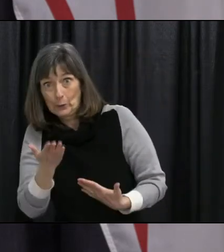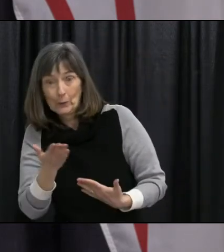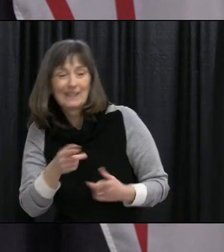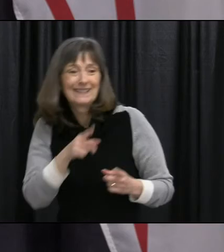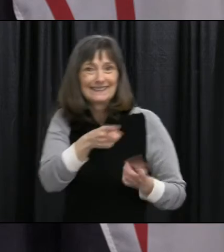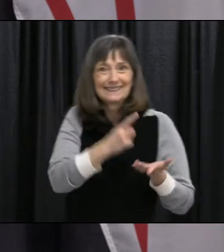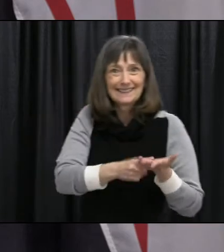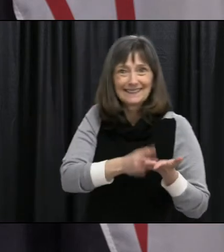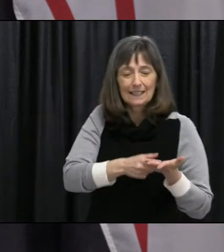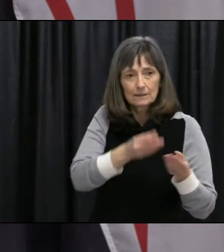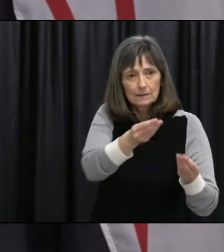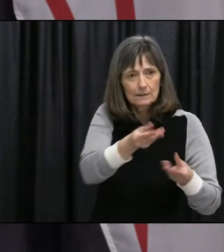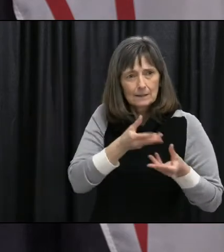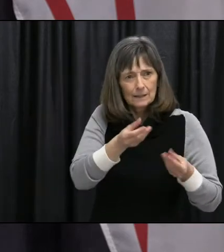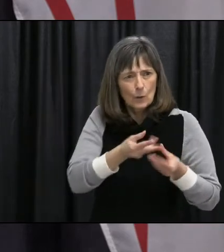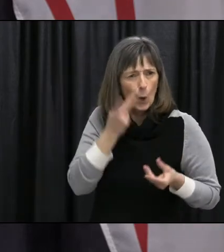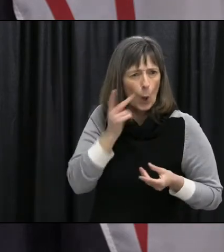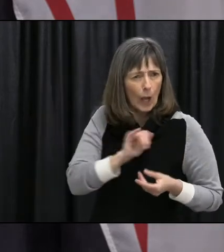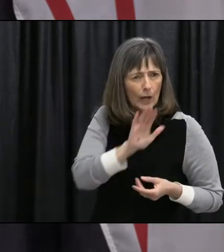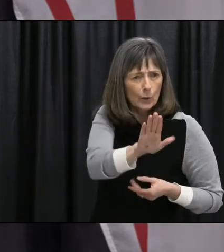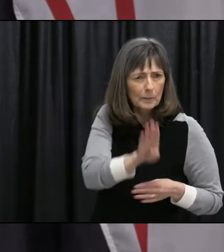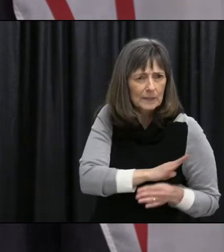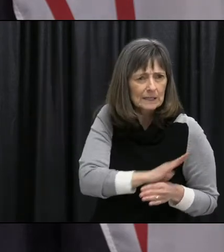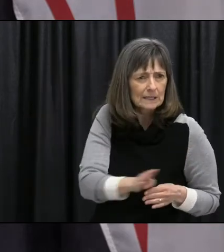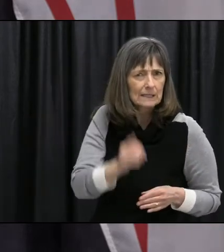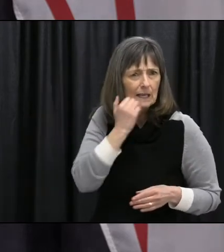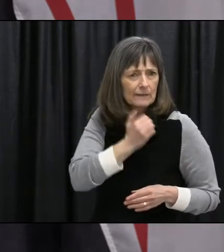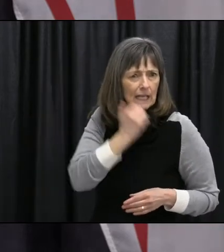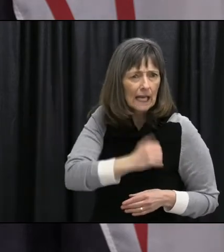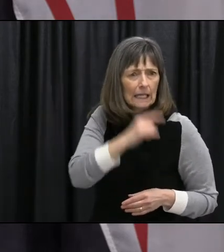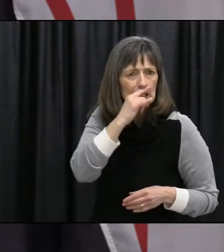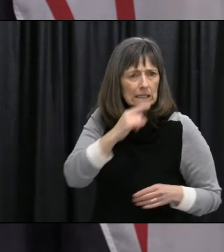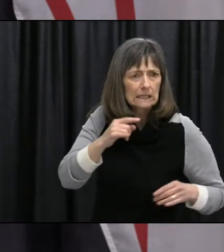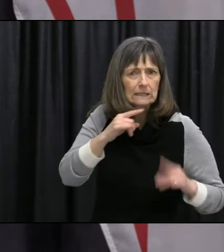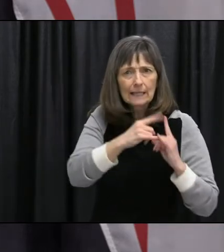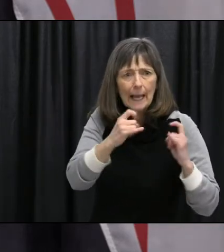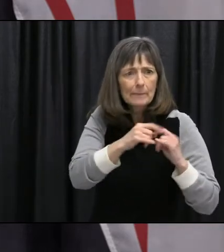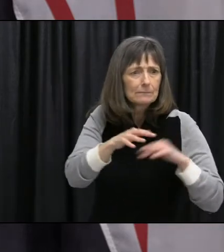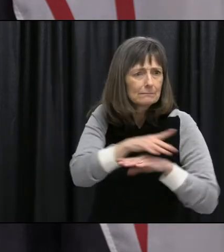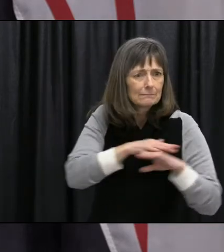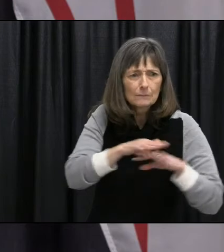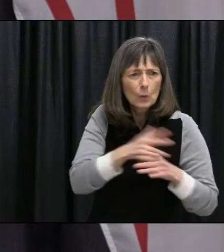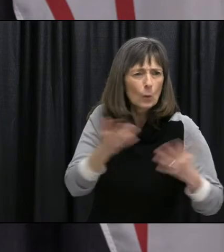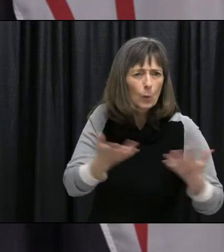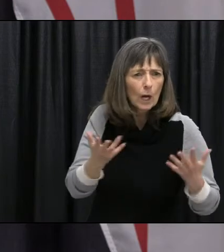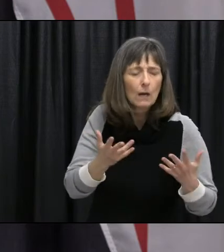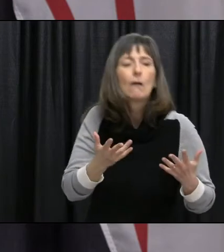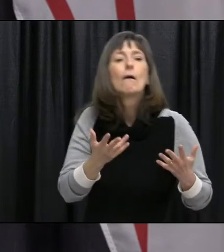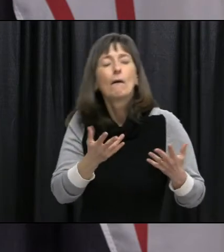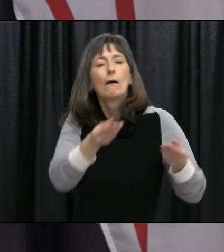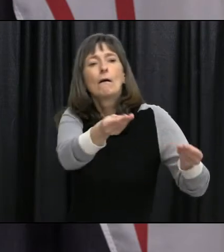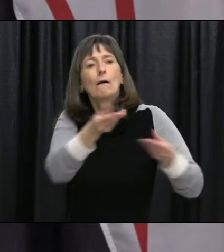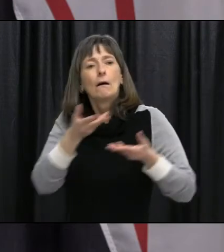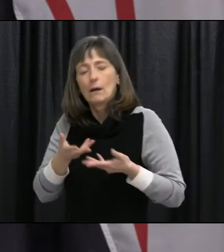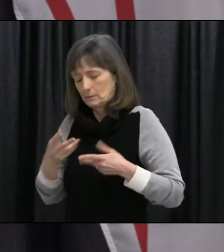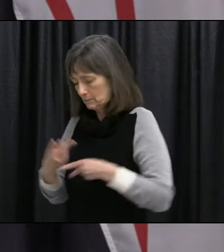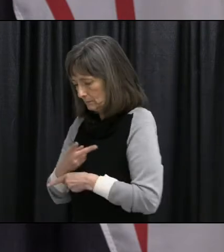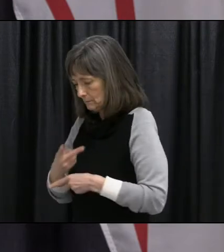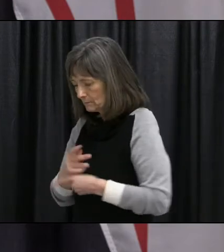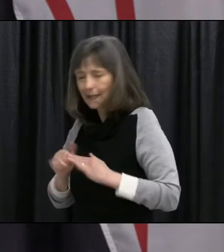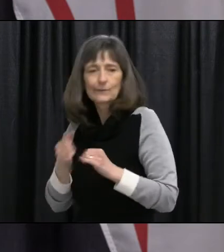develop guidelines with that in mind. So we will have them up before level 3, but they're in the